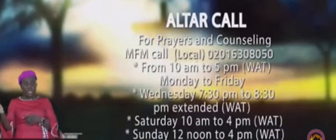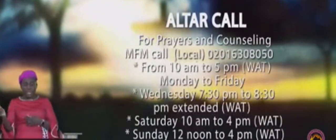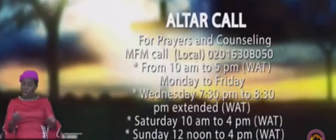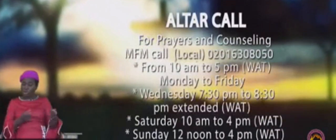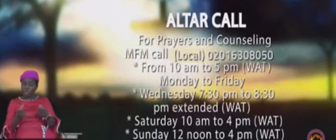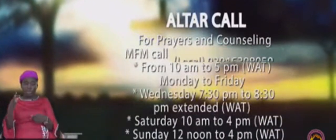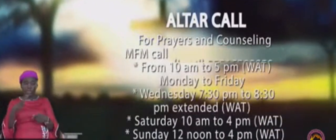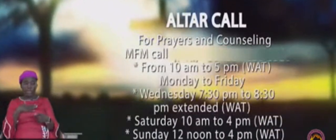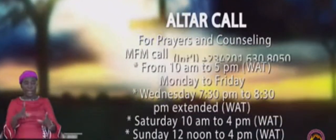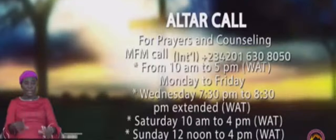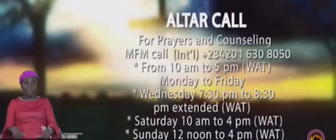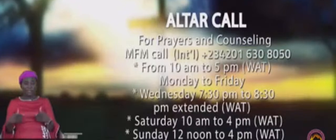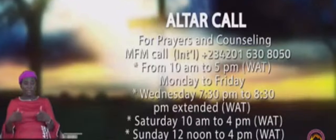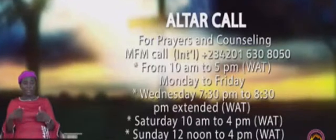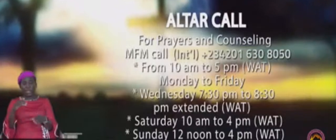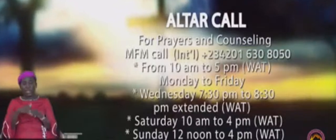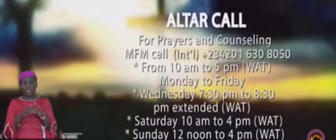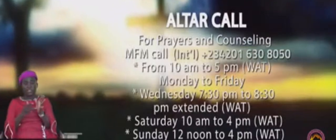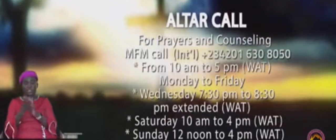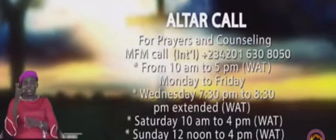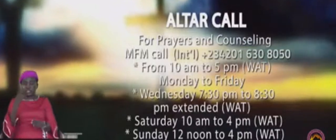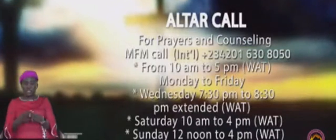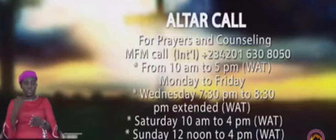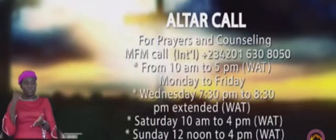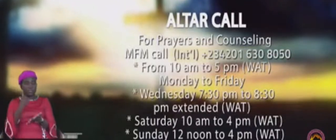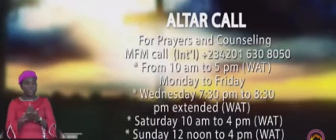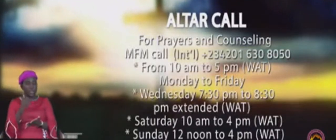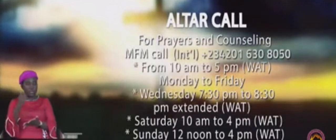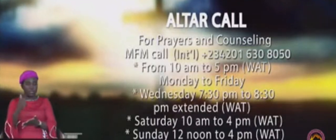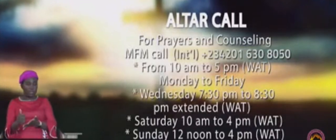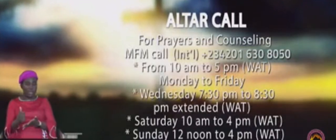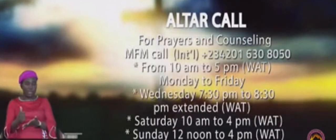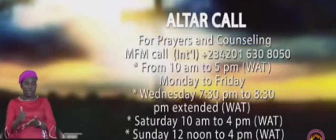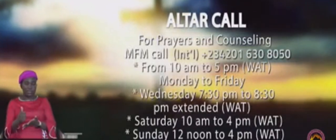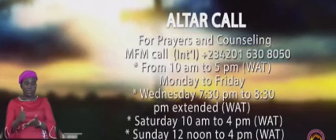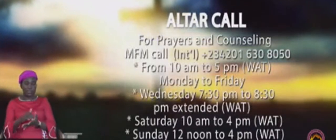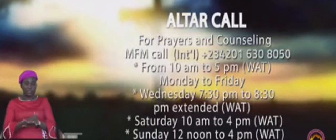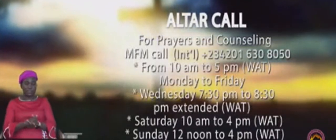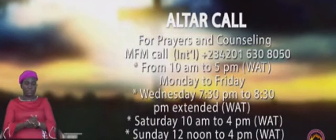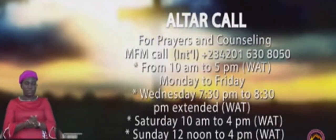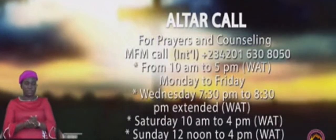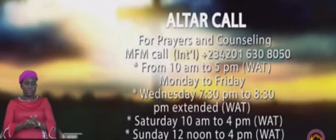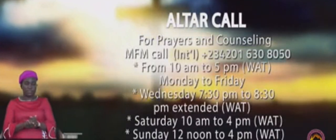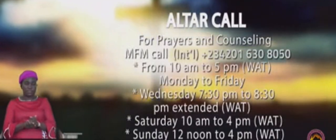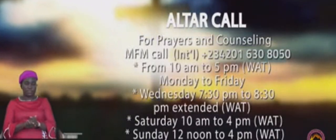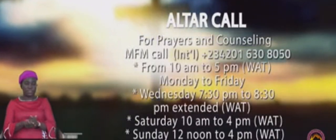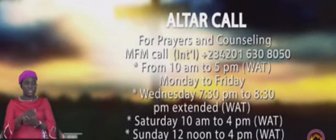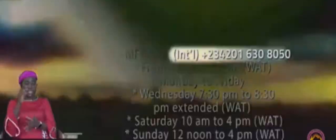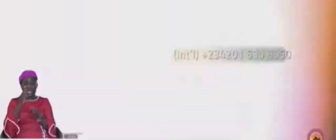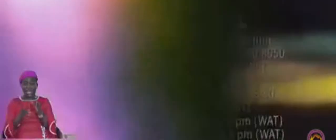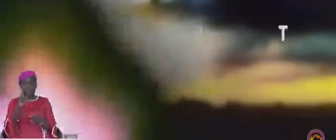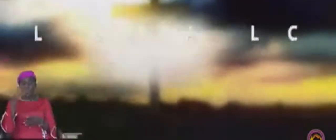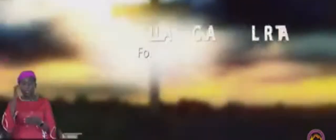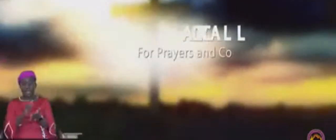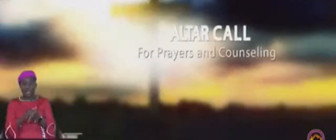of my life. In Jesus' name, amen. You said that short prayer with